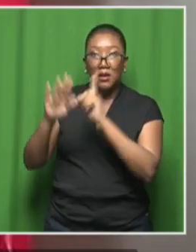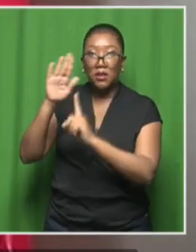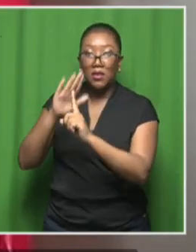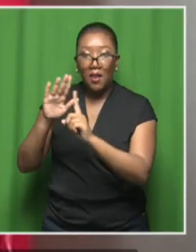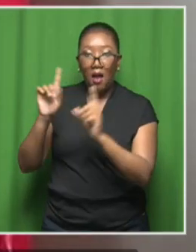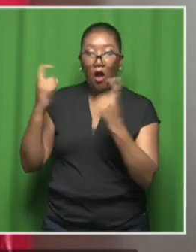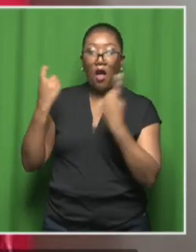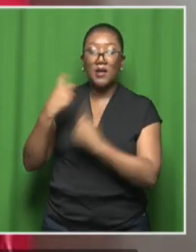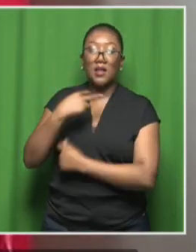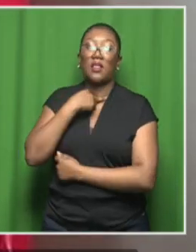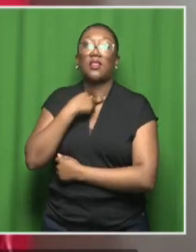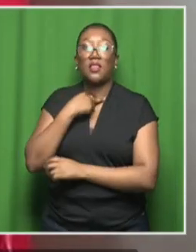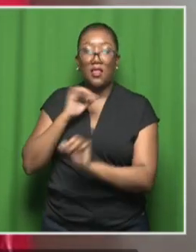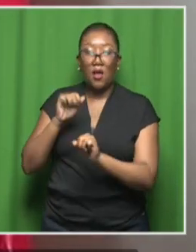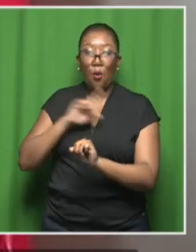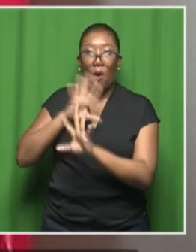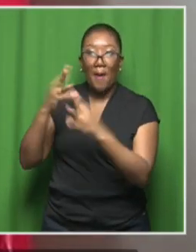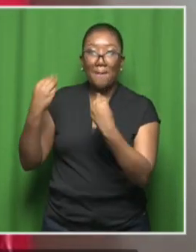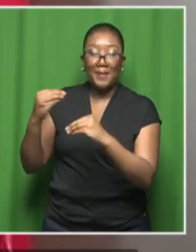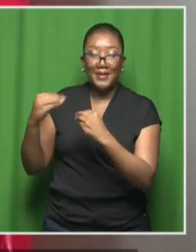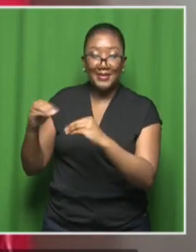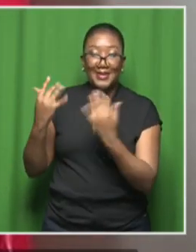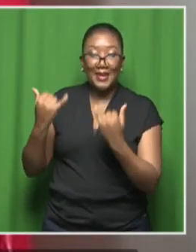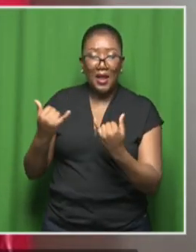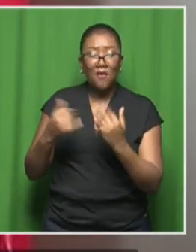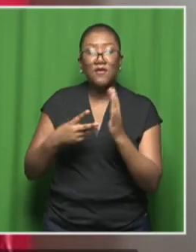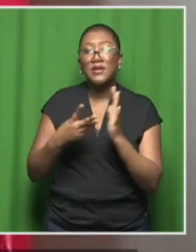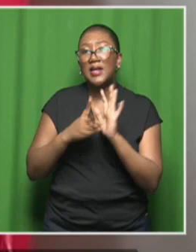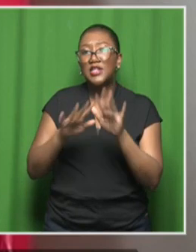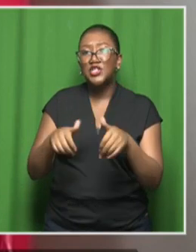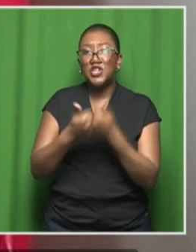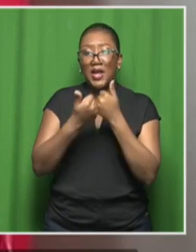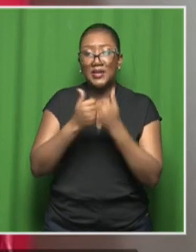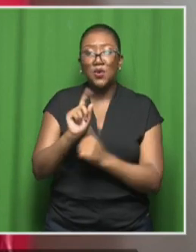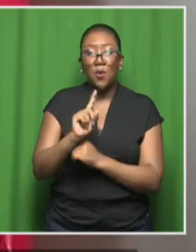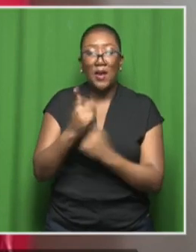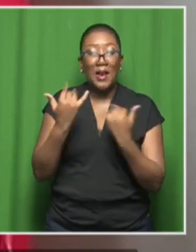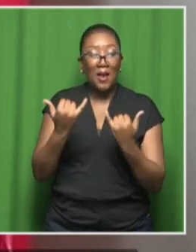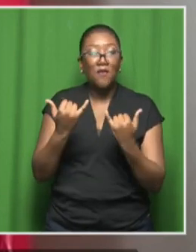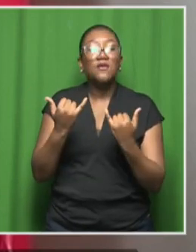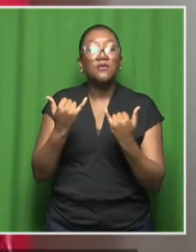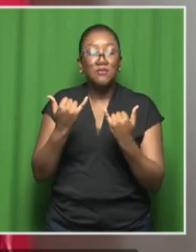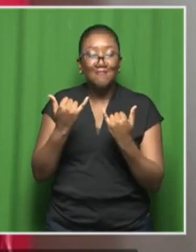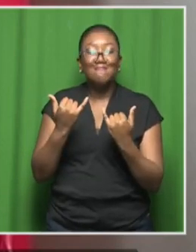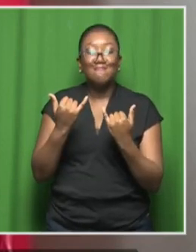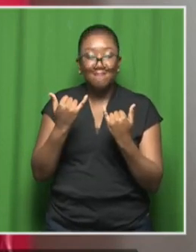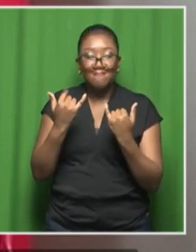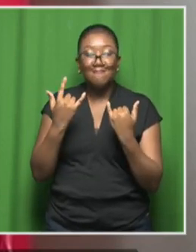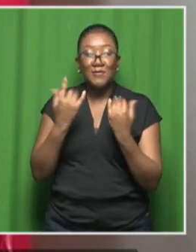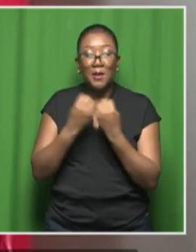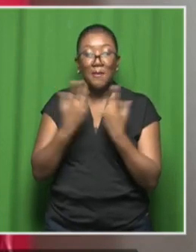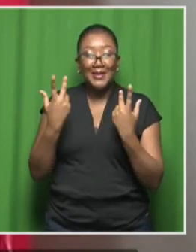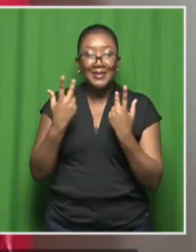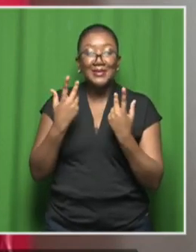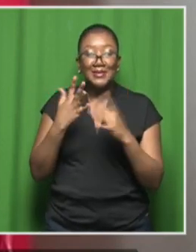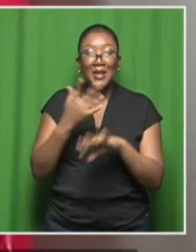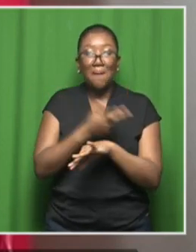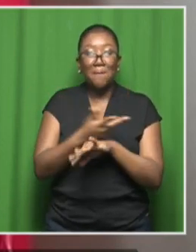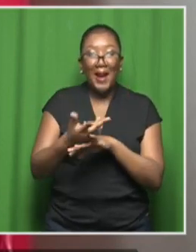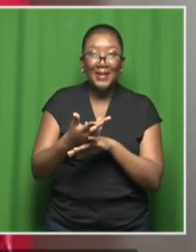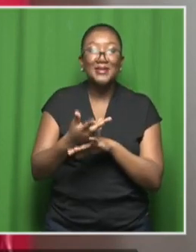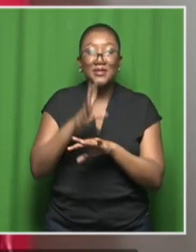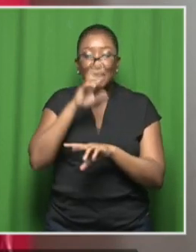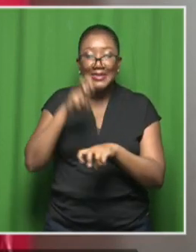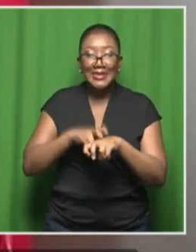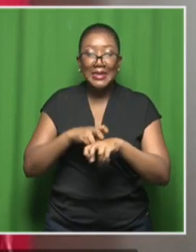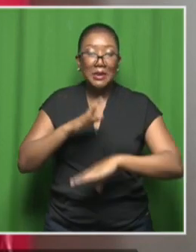But again, I think one of the other challenges is just the high demand of blood products at this particular